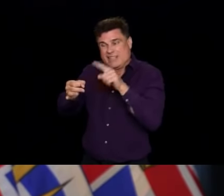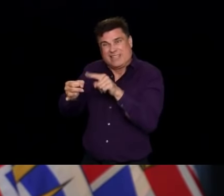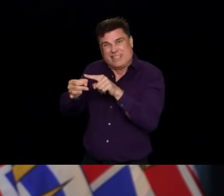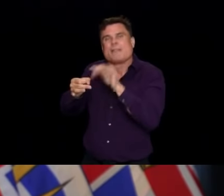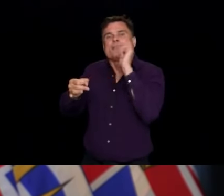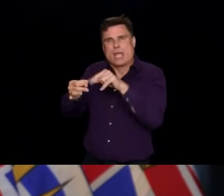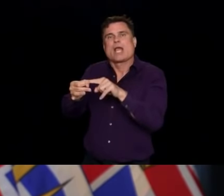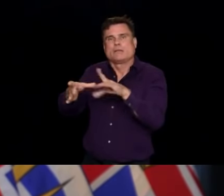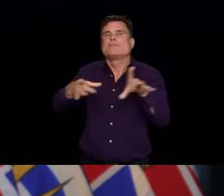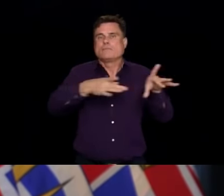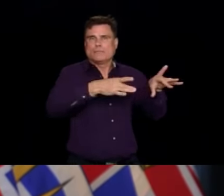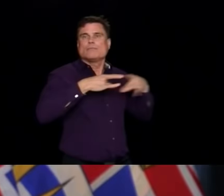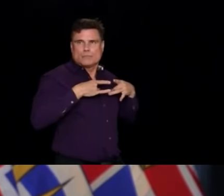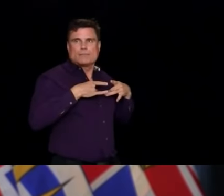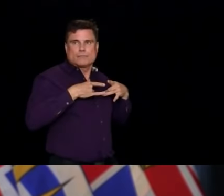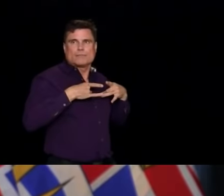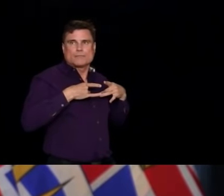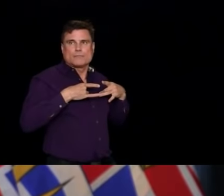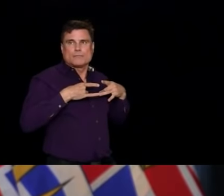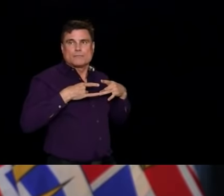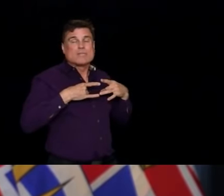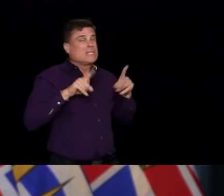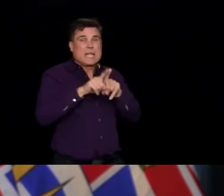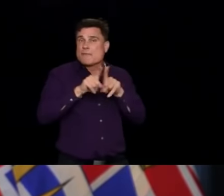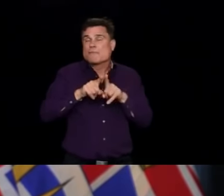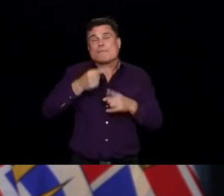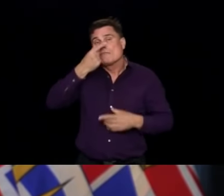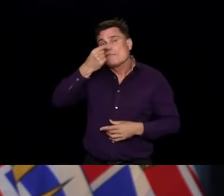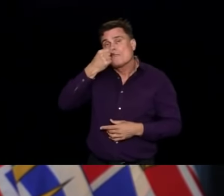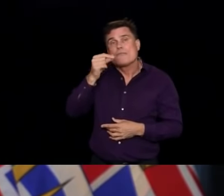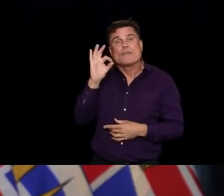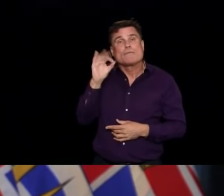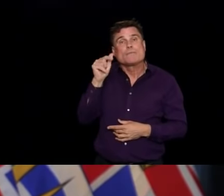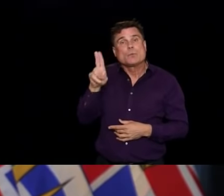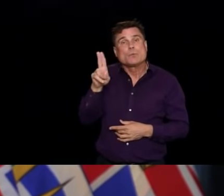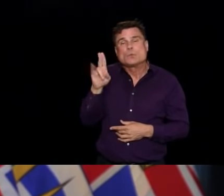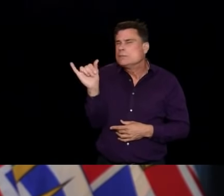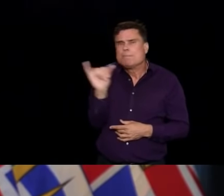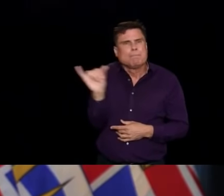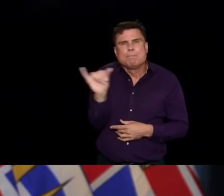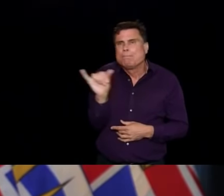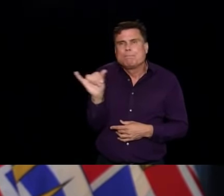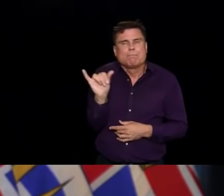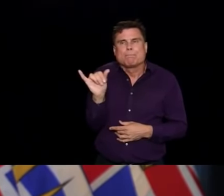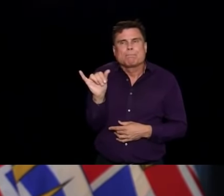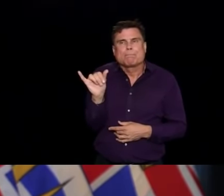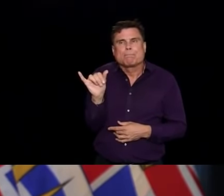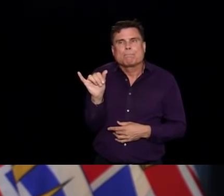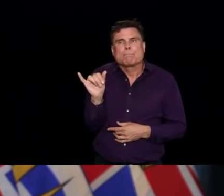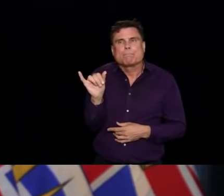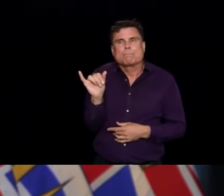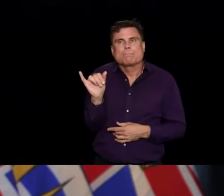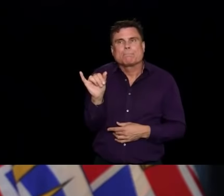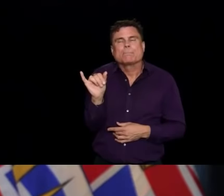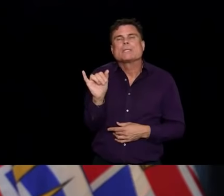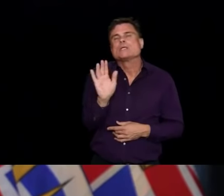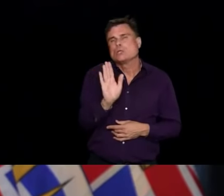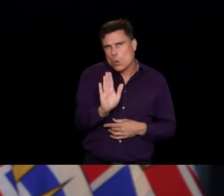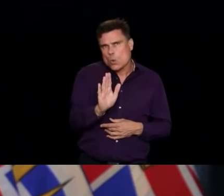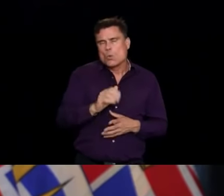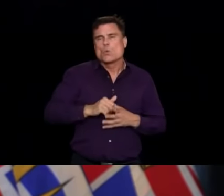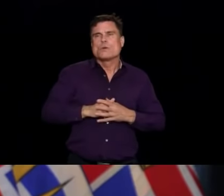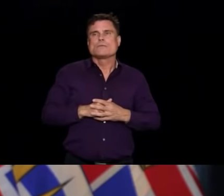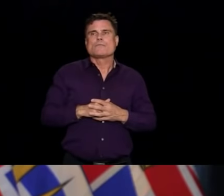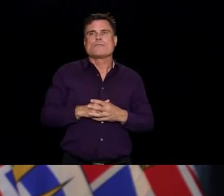these viruses like influenza and COVID. So you're more likely to breathe it in. So in the fact that it's transmitted through the air, I think we're